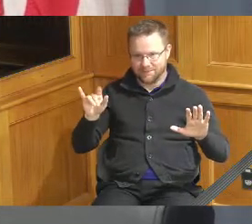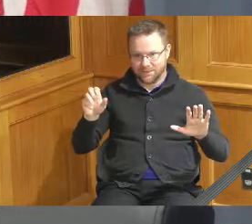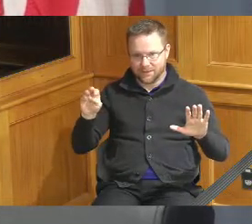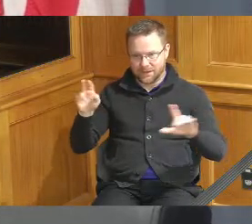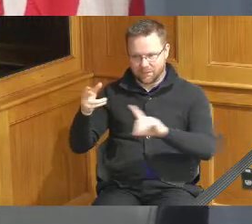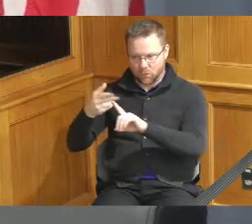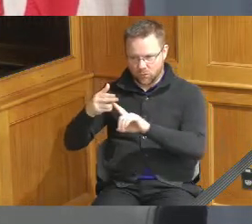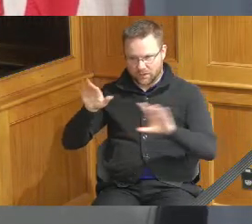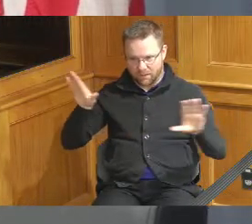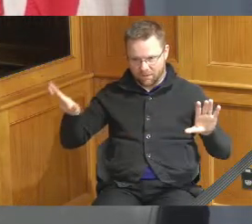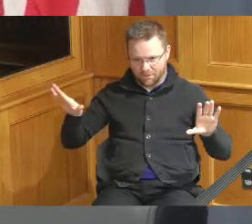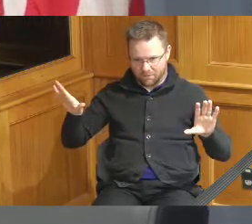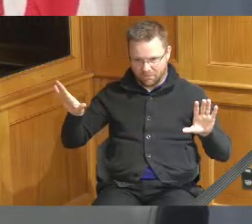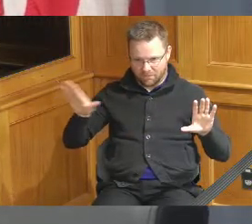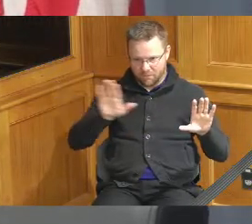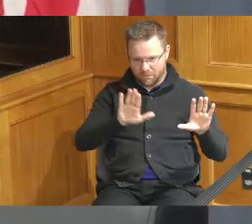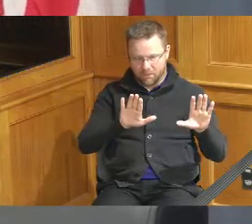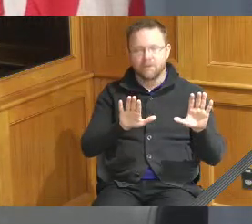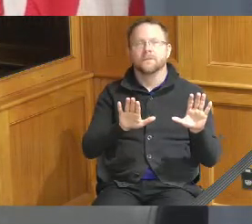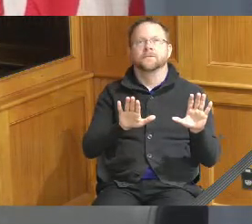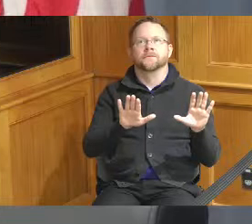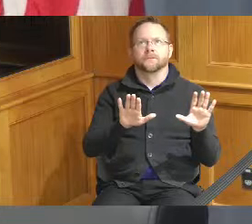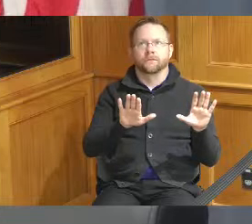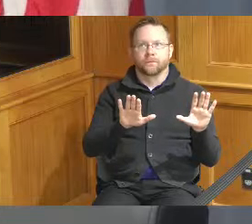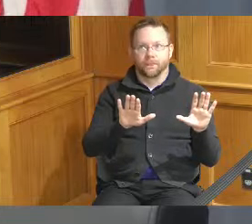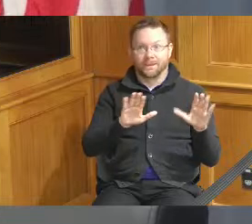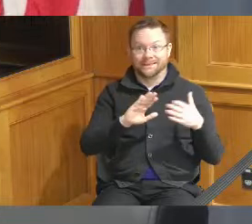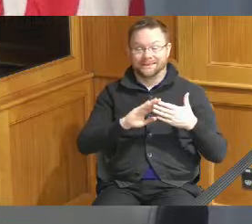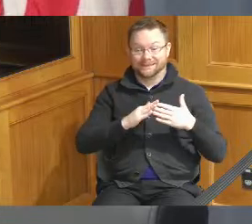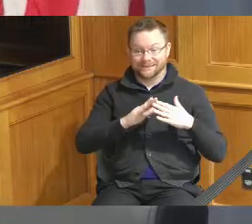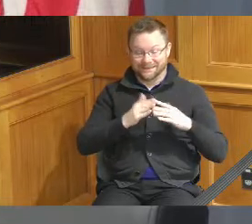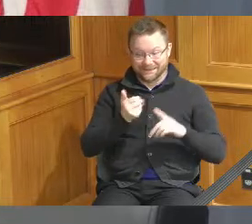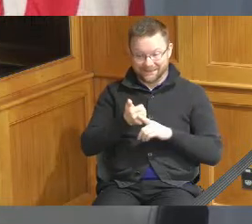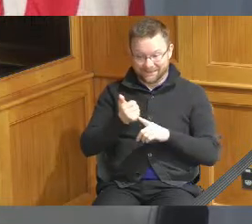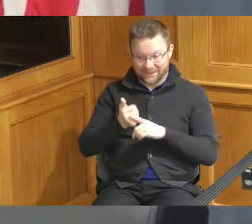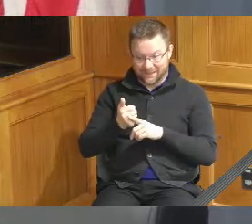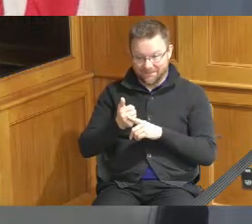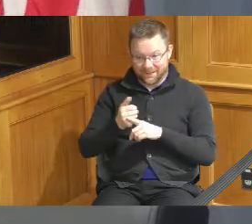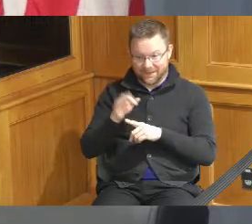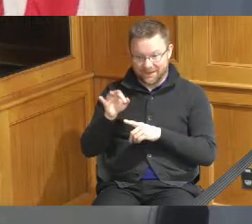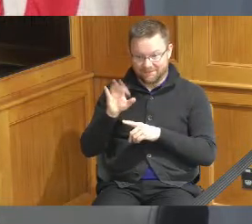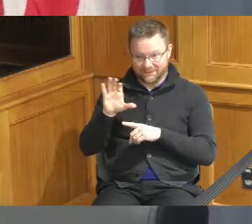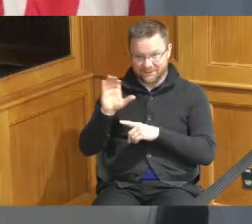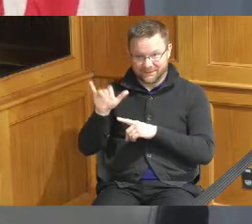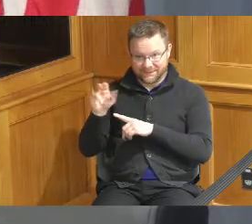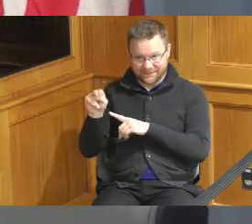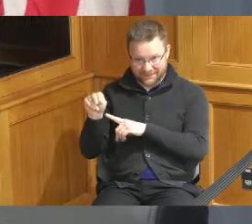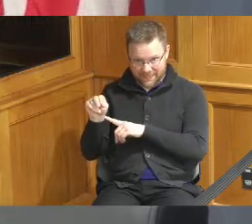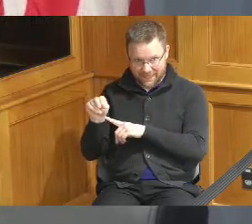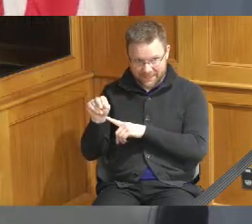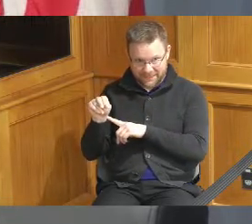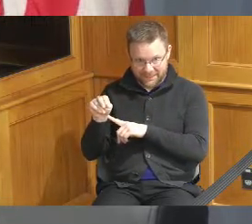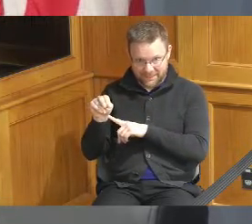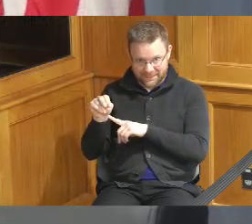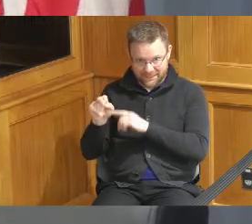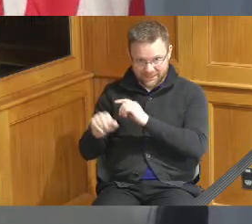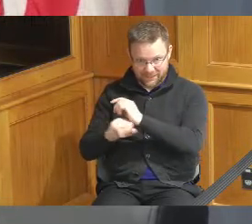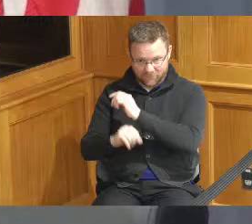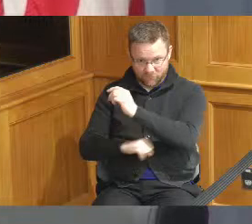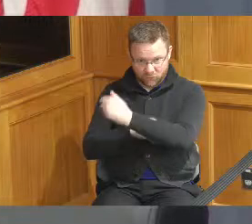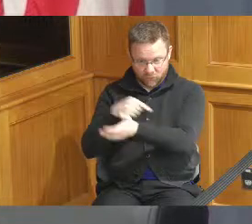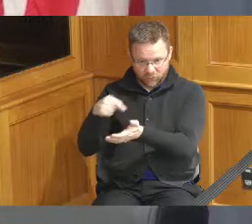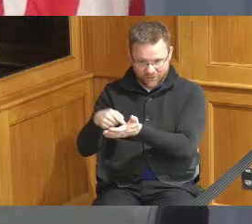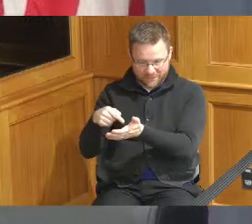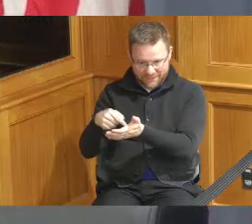debt. And then the city, they had FC Cincinnati infrastructure debt,